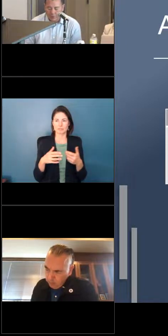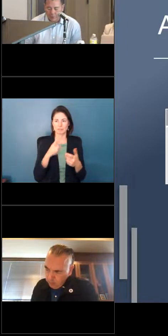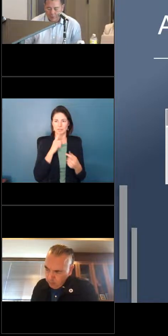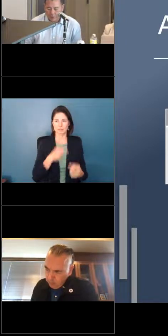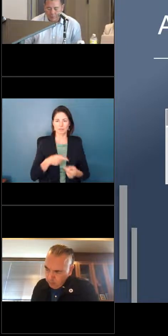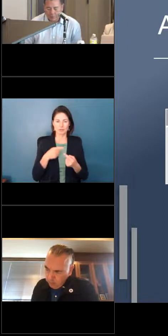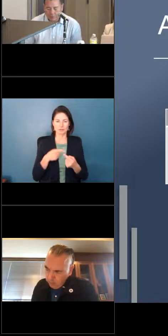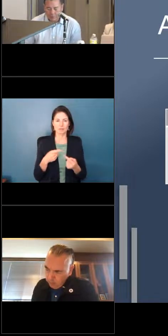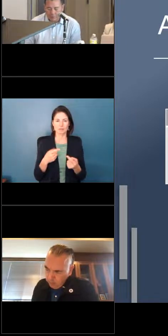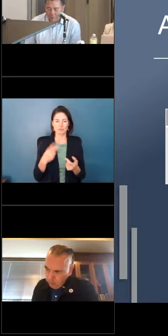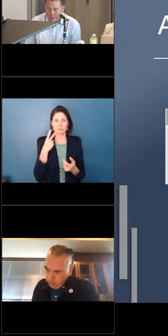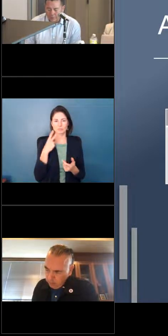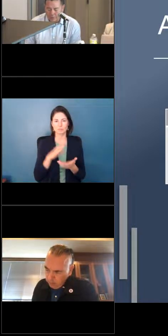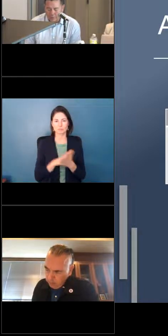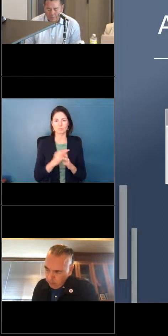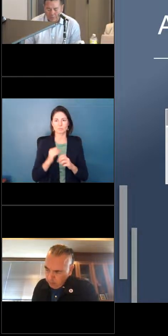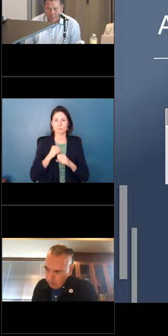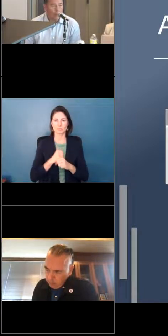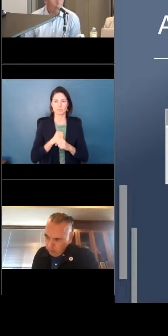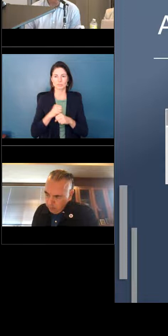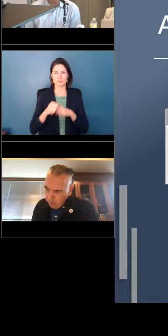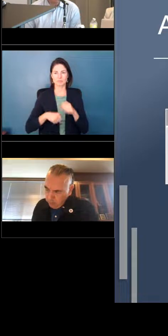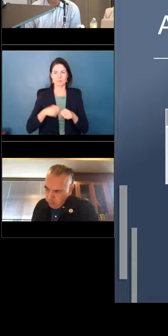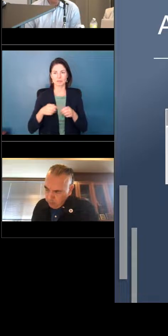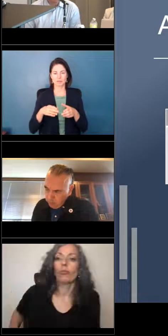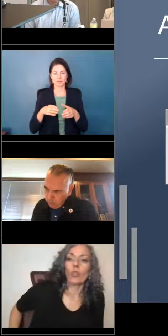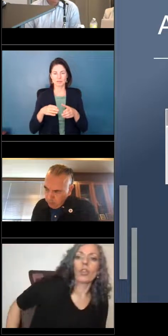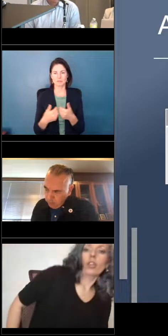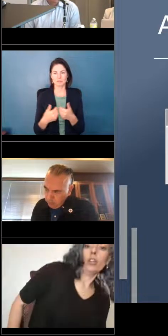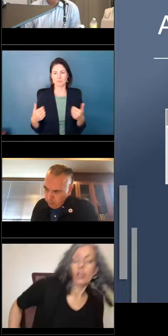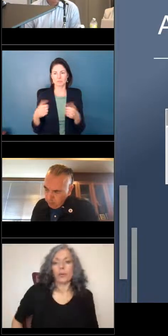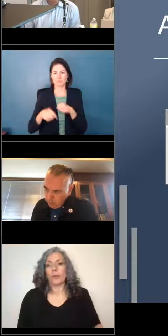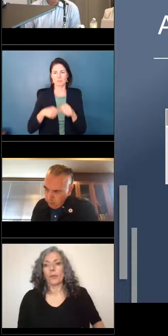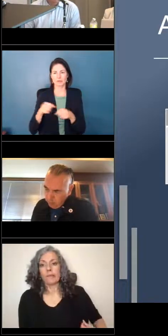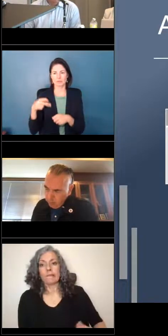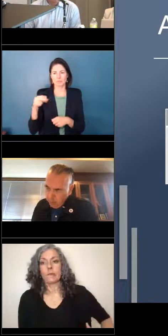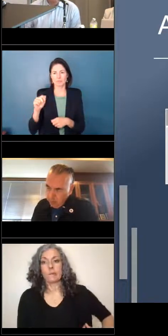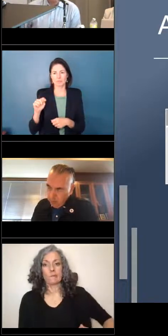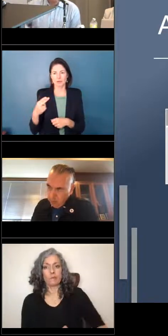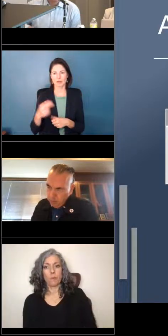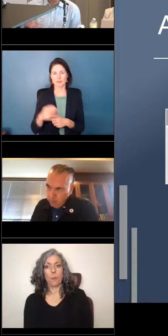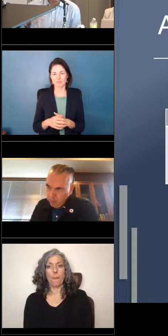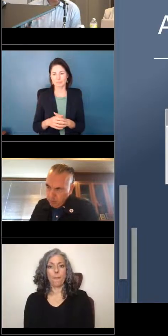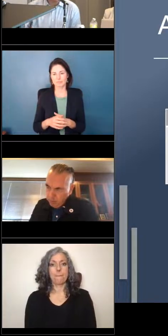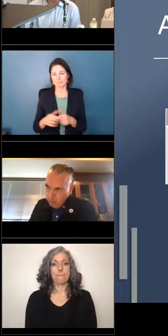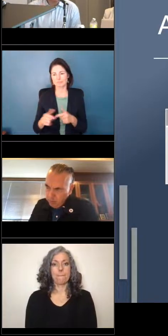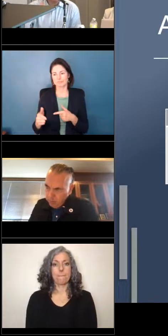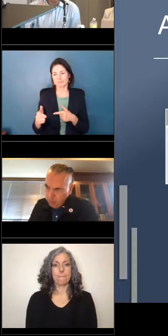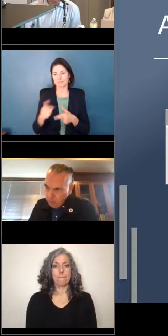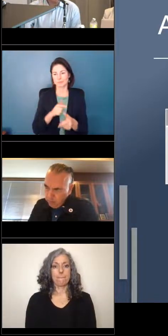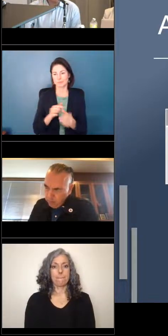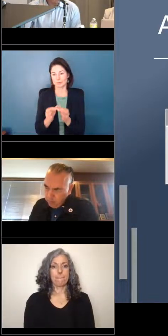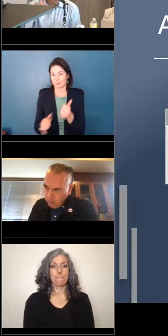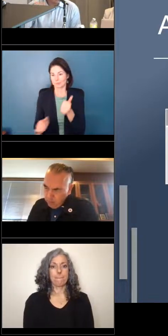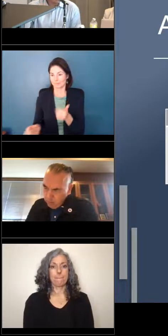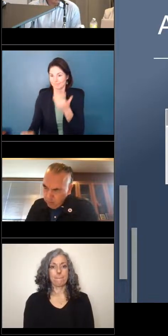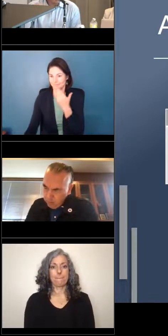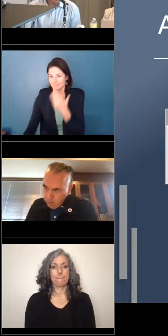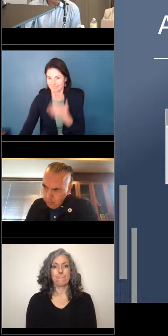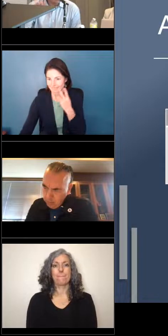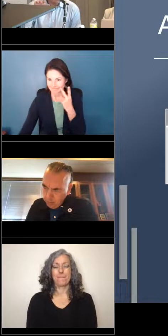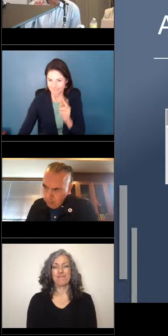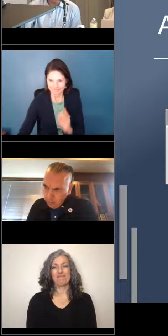become protected bike lanes or, separate bike paths. And I was, and also, the sharrows,